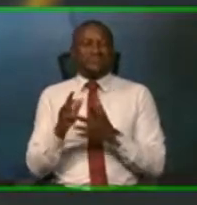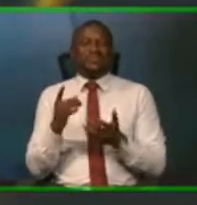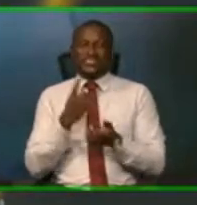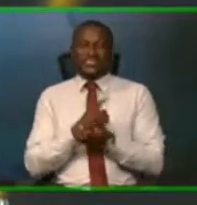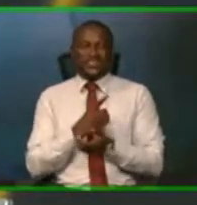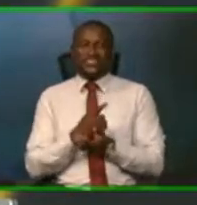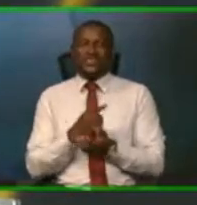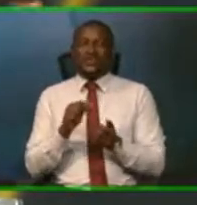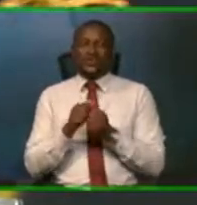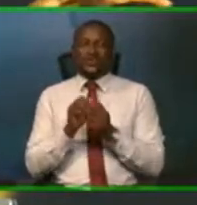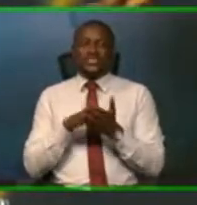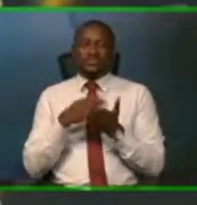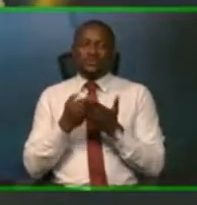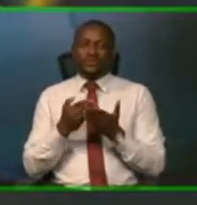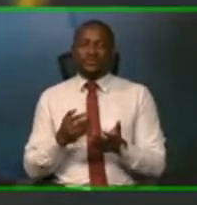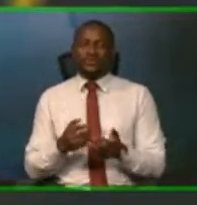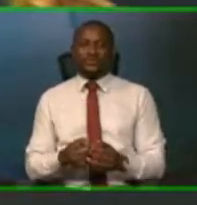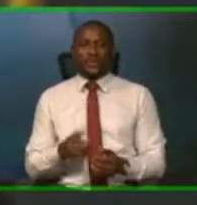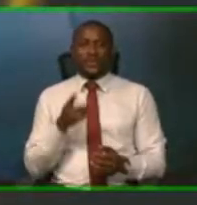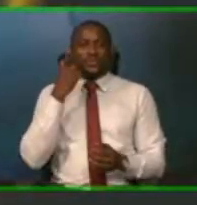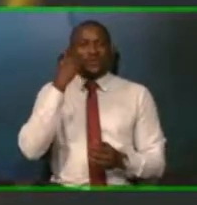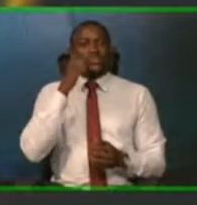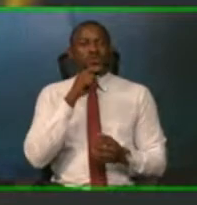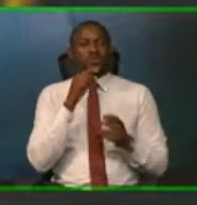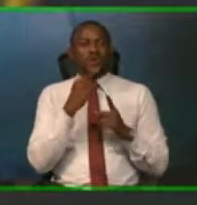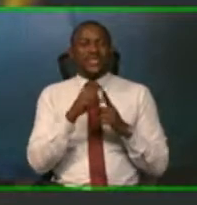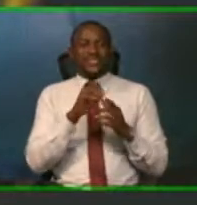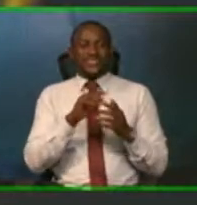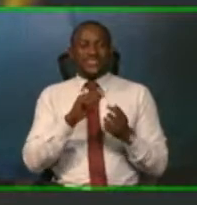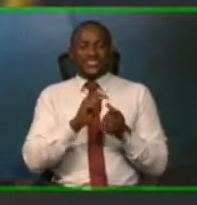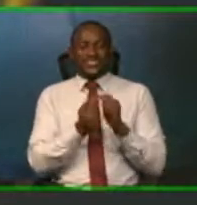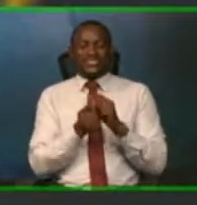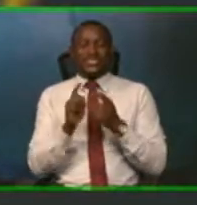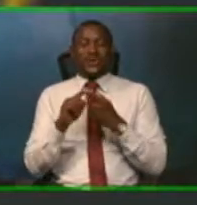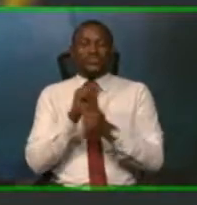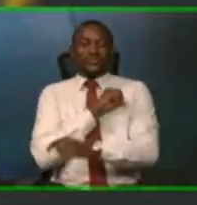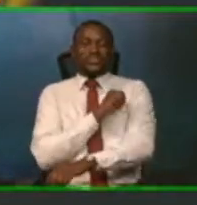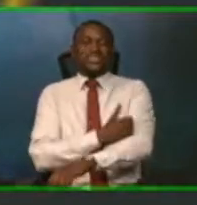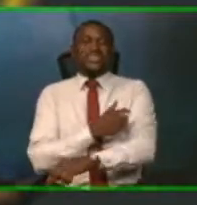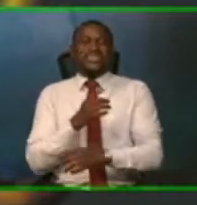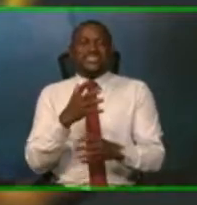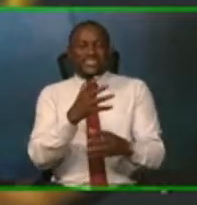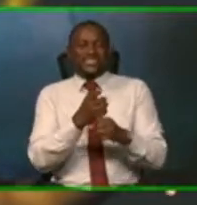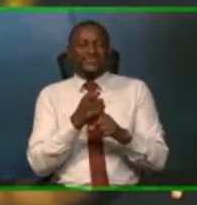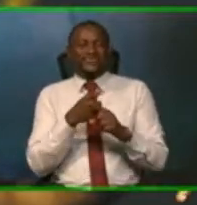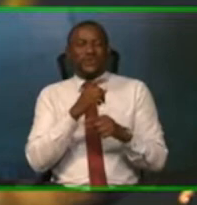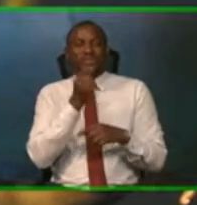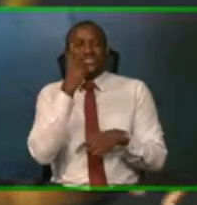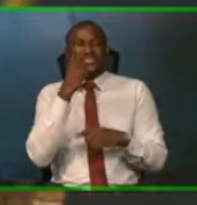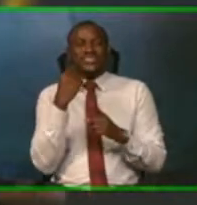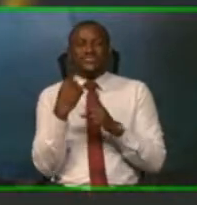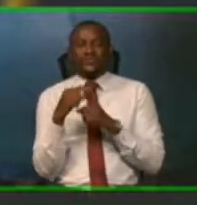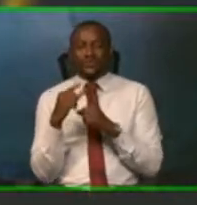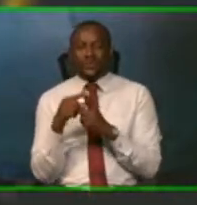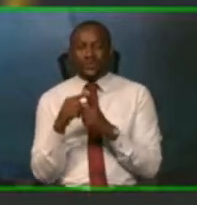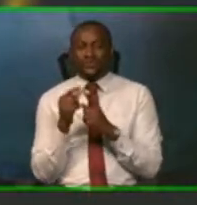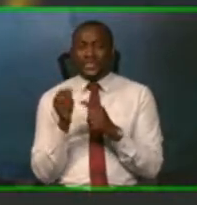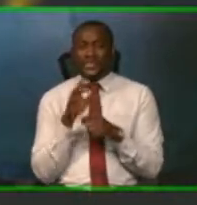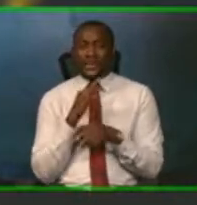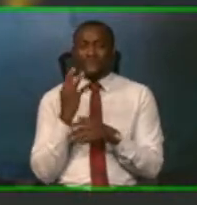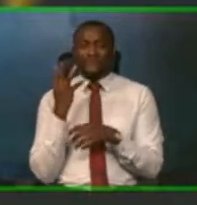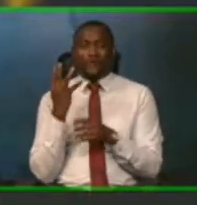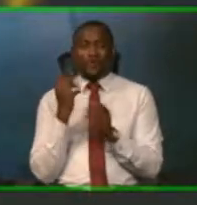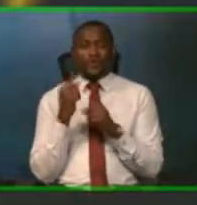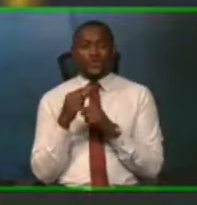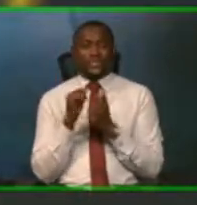the word that is translated authority, is derived from the strength of your understanding of the word. There are four words that